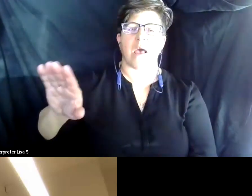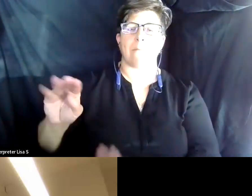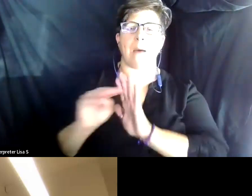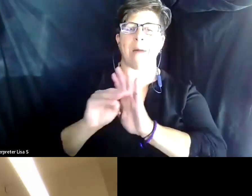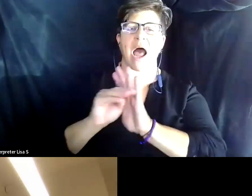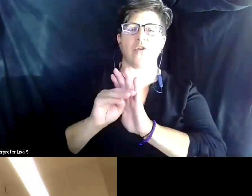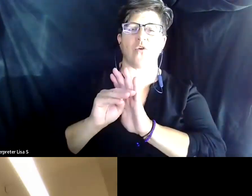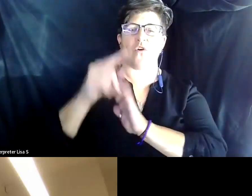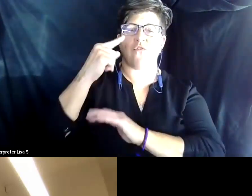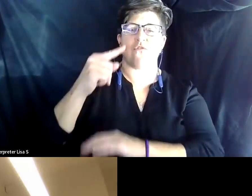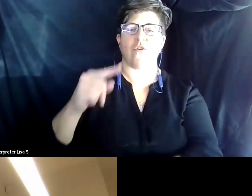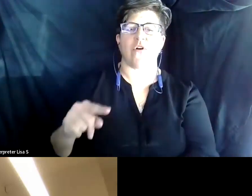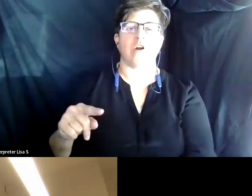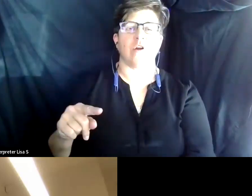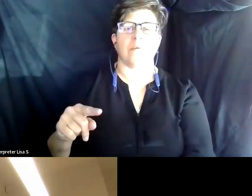is going to apply gene therapy.